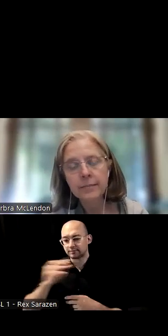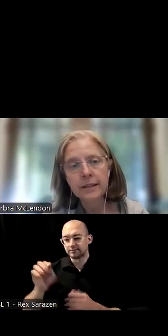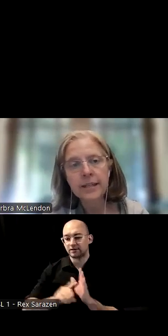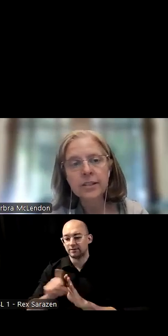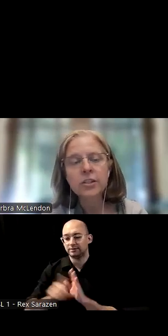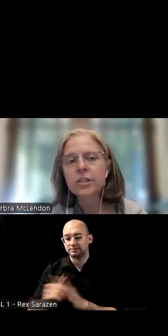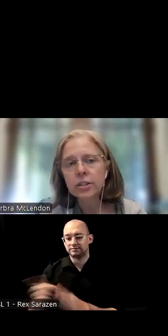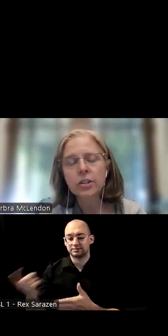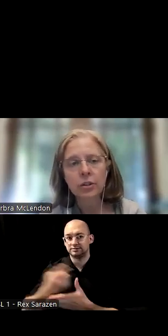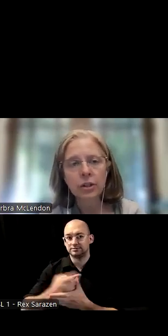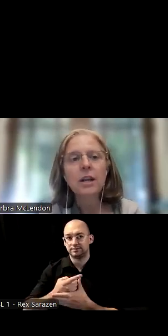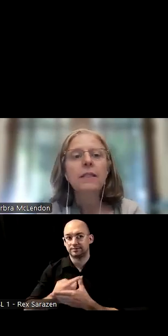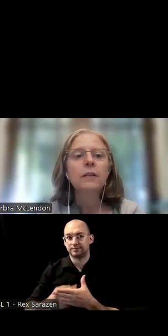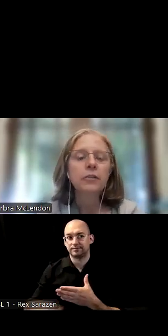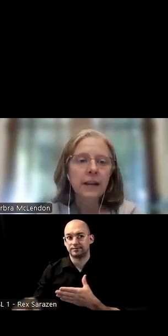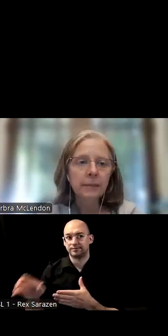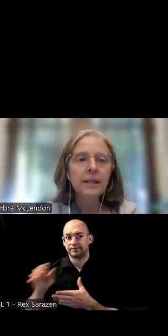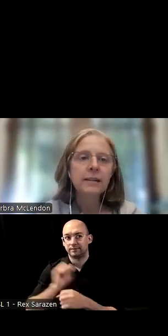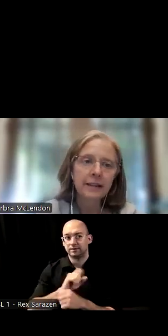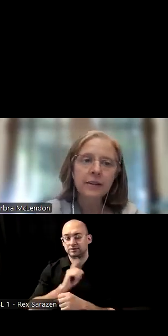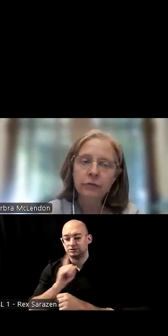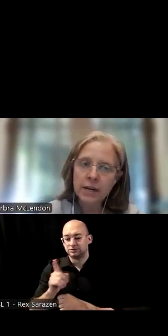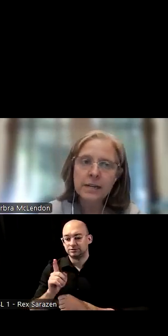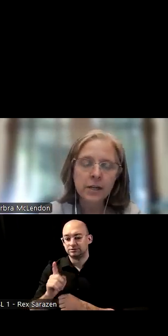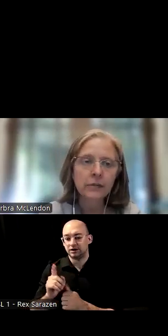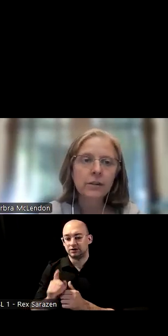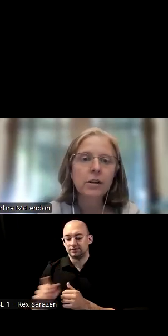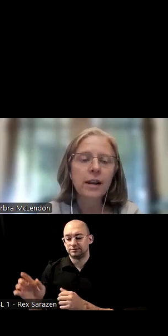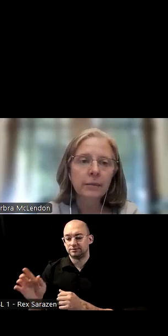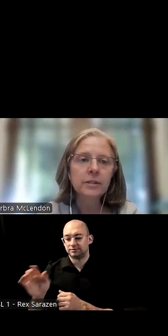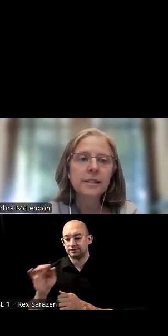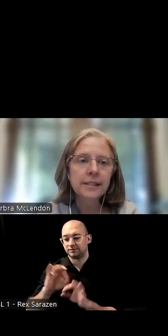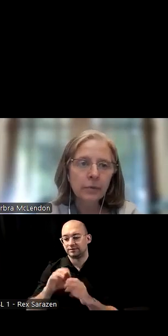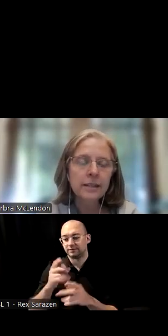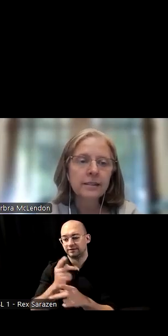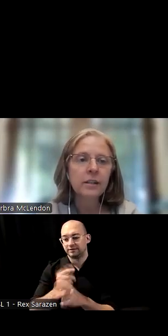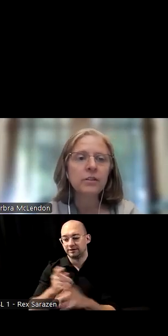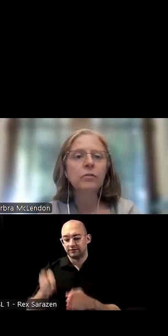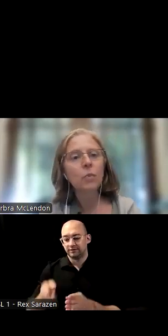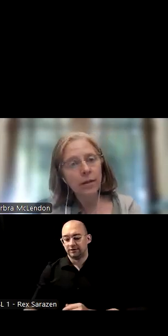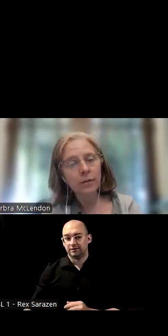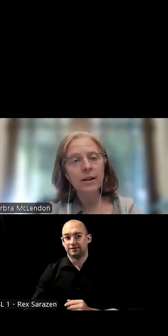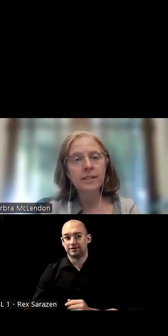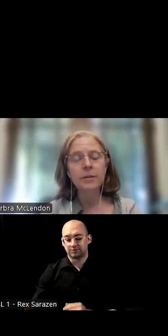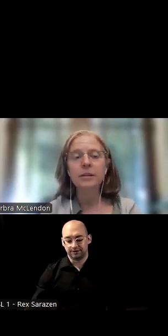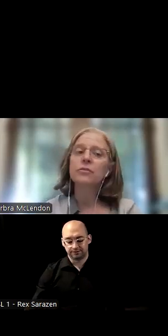developmental disabilities, to just ensure that those family/friend caregivers are able to stay with these individuals while they're in the hospital and to really